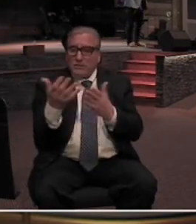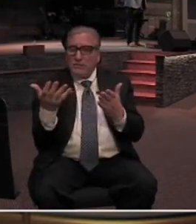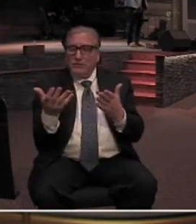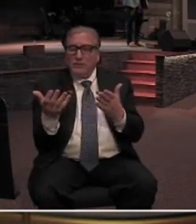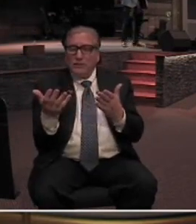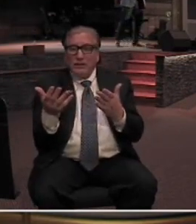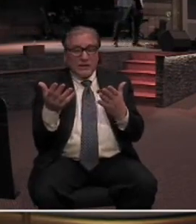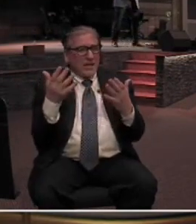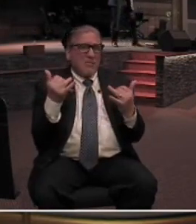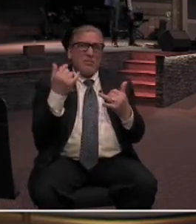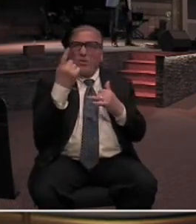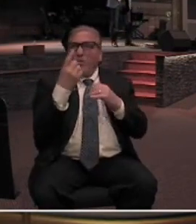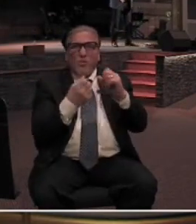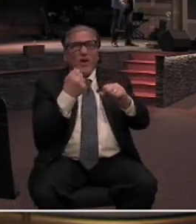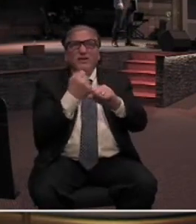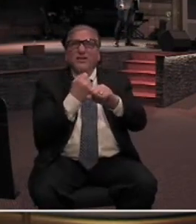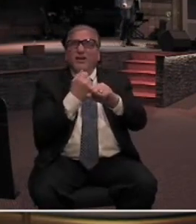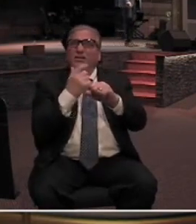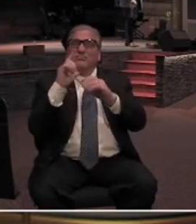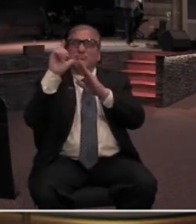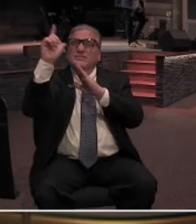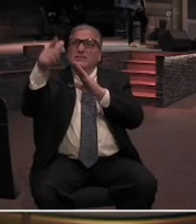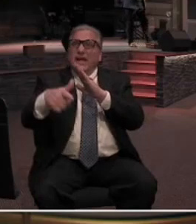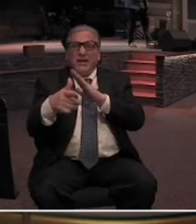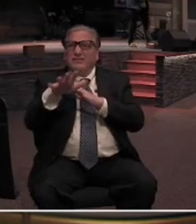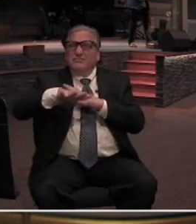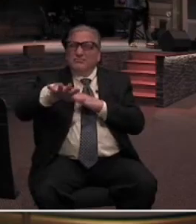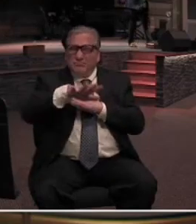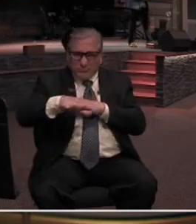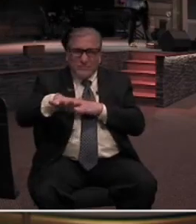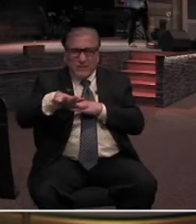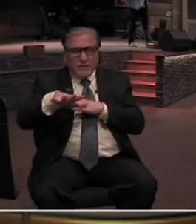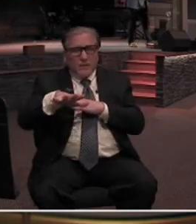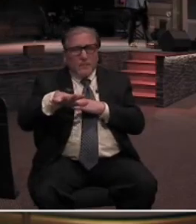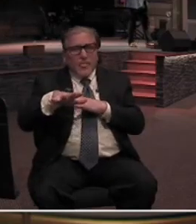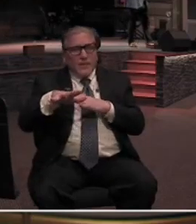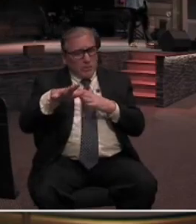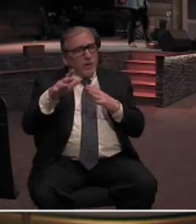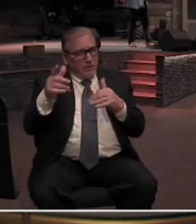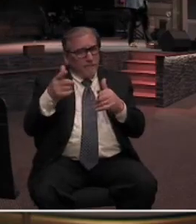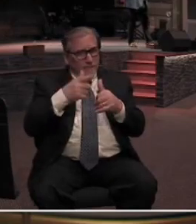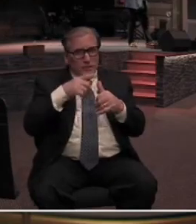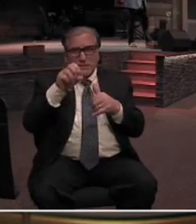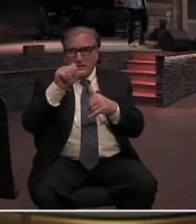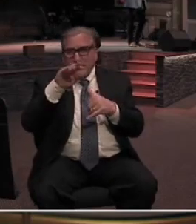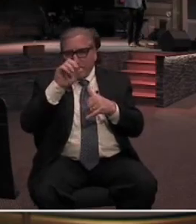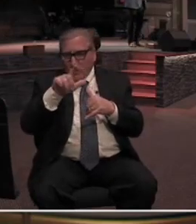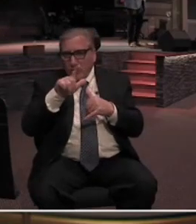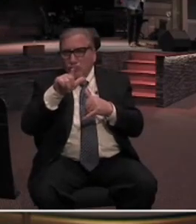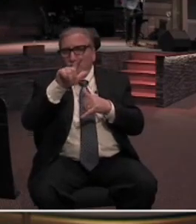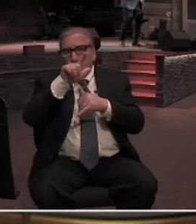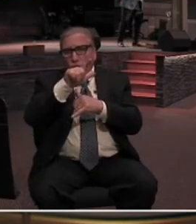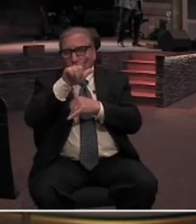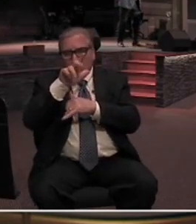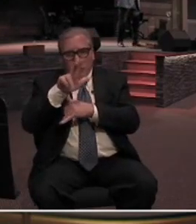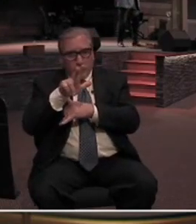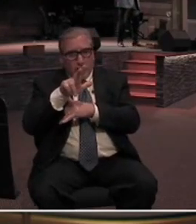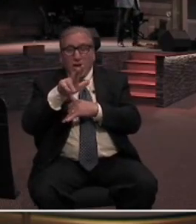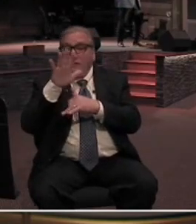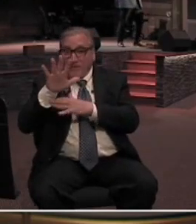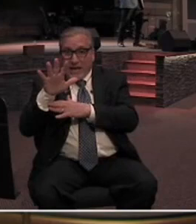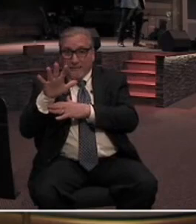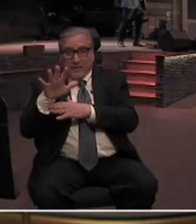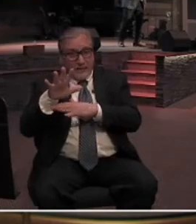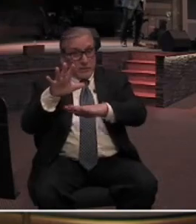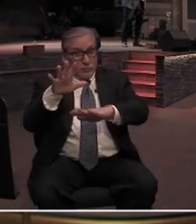after David tried to flee from Gath in the land of the Philistines, that we have 1 Samuel 23:5, and it says, "So David and his